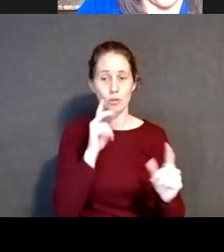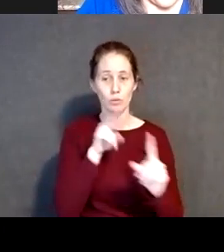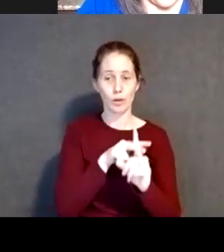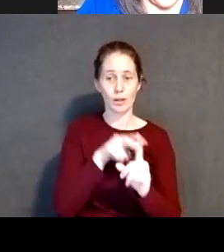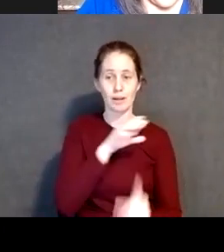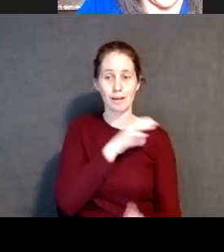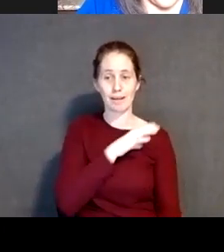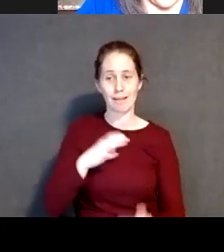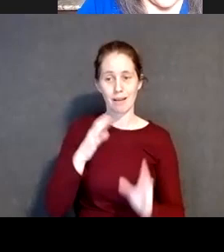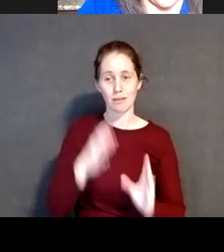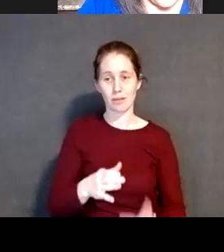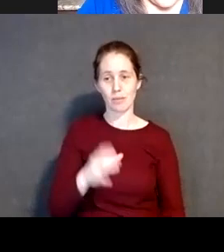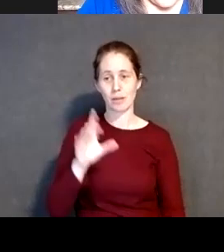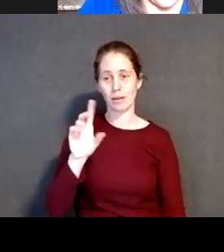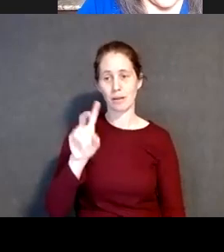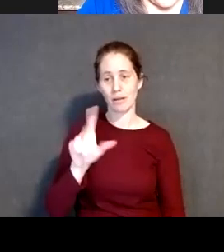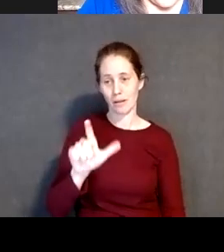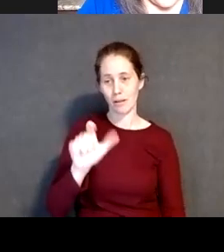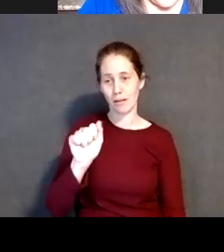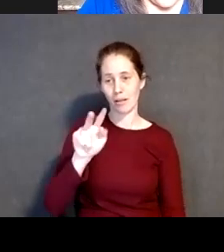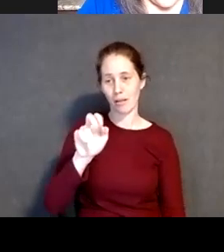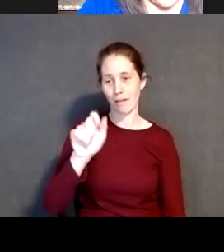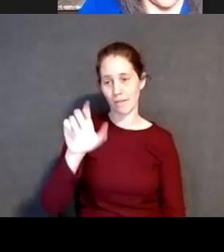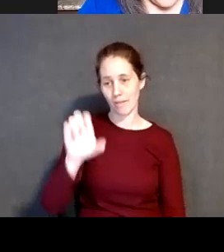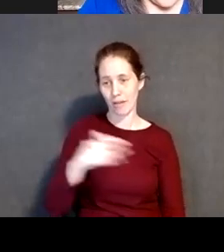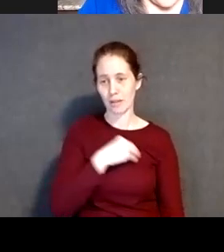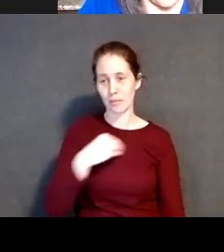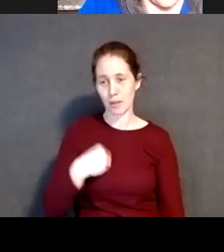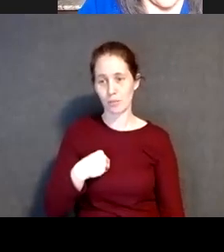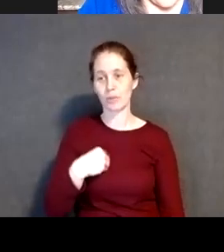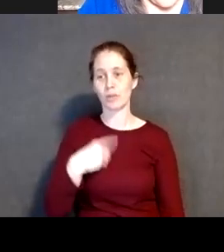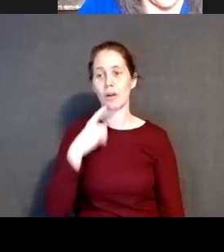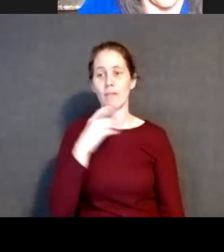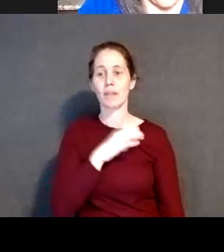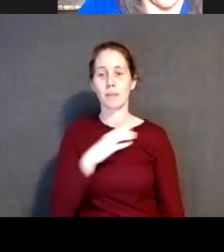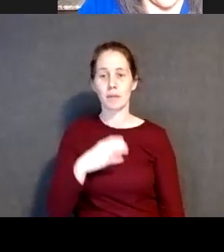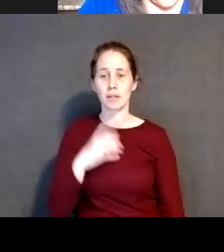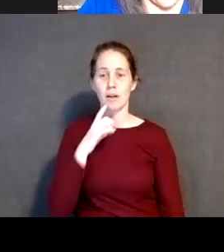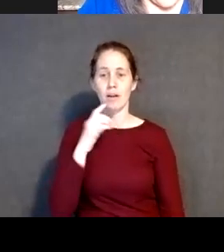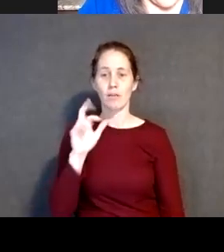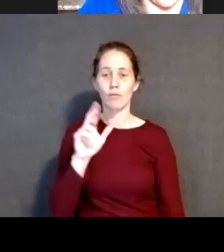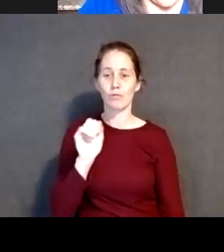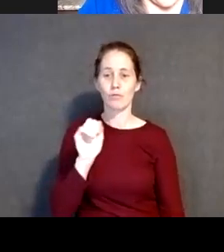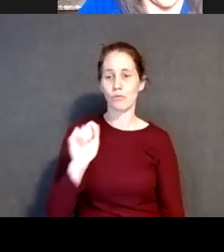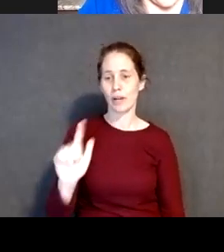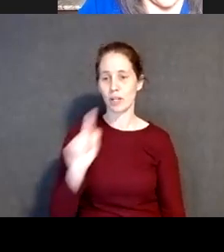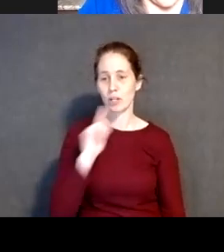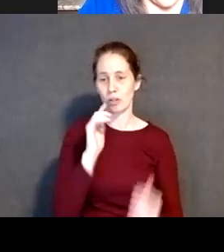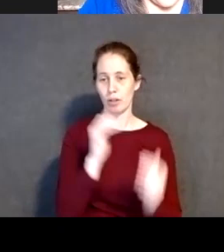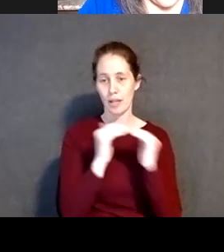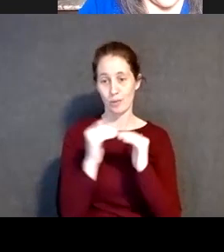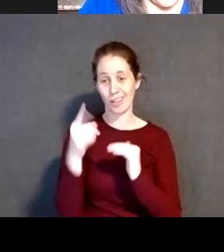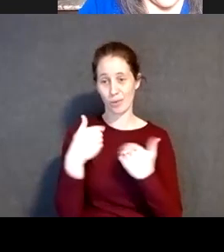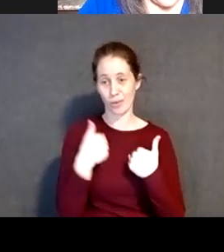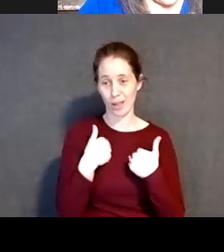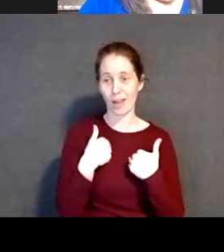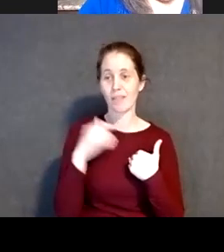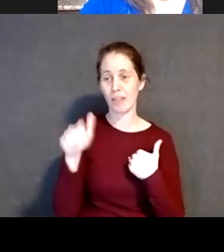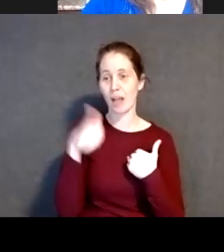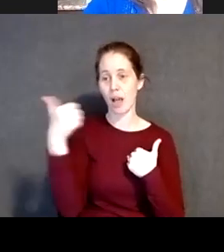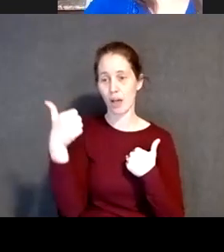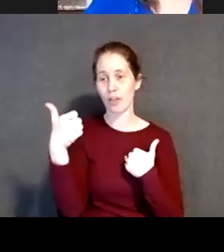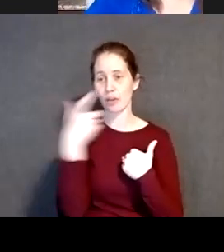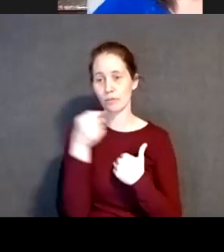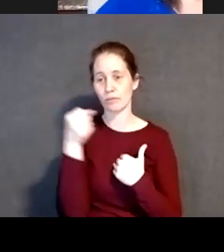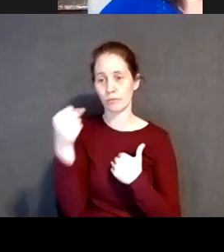R. Daniel Lavelle as a member of the Commission of Racial Equity. Councilman Lavelle will serve in one of two seats reserved